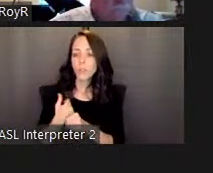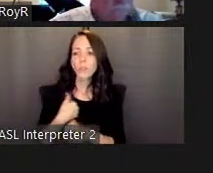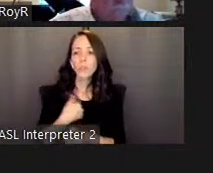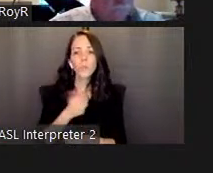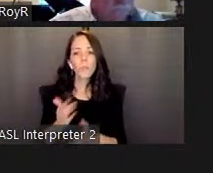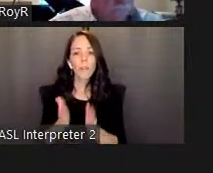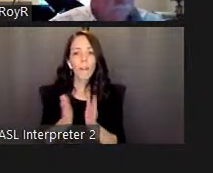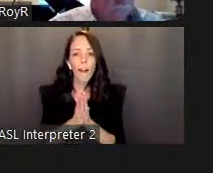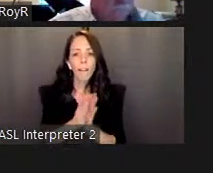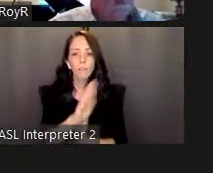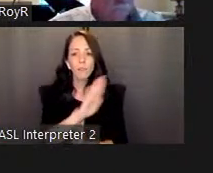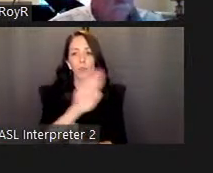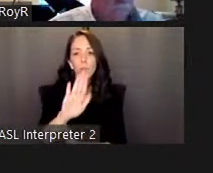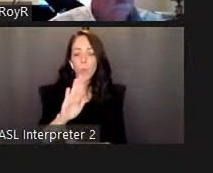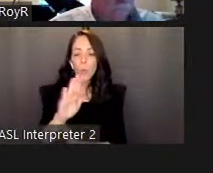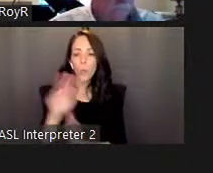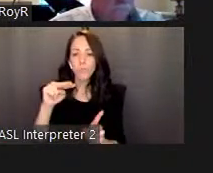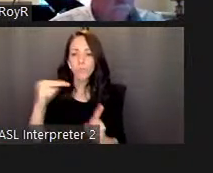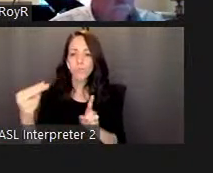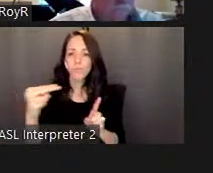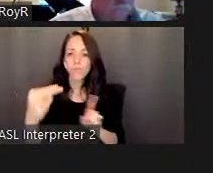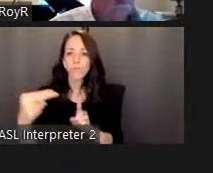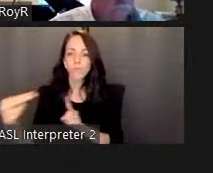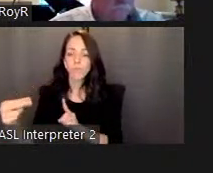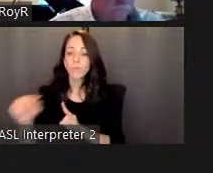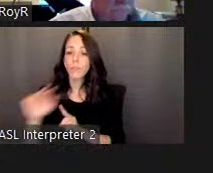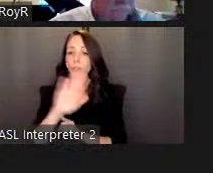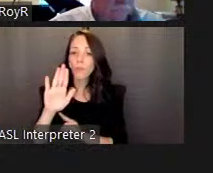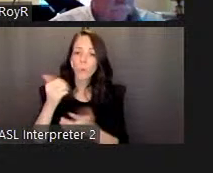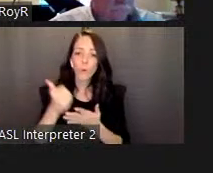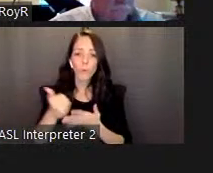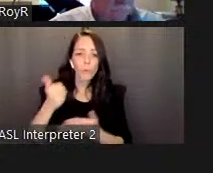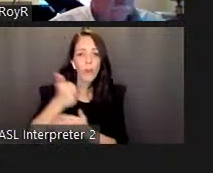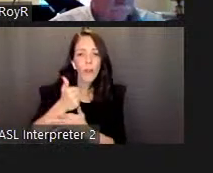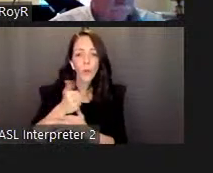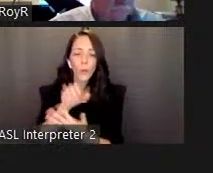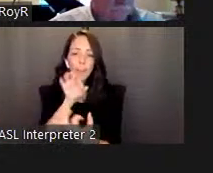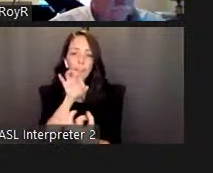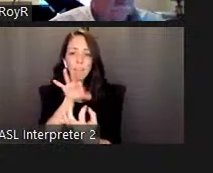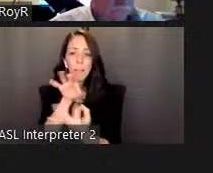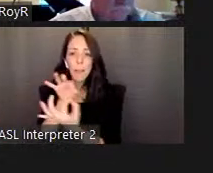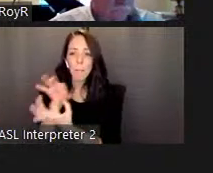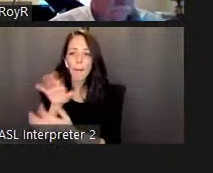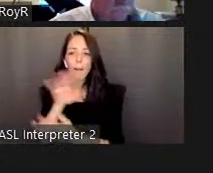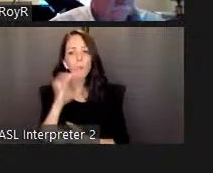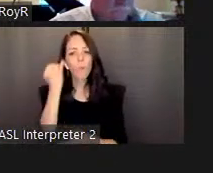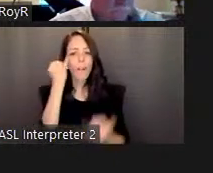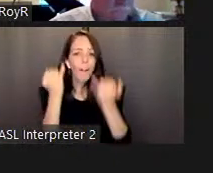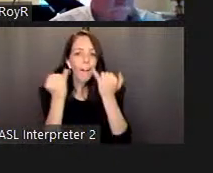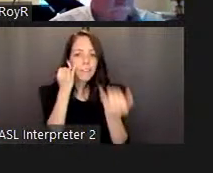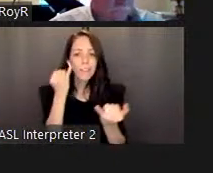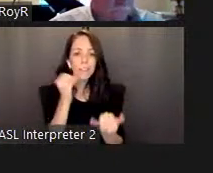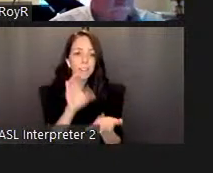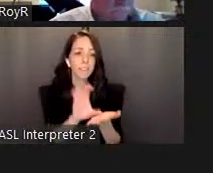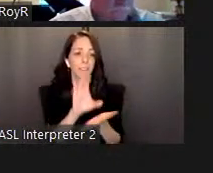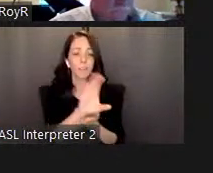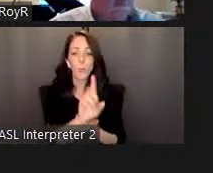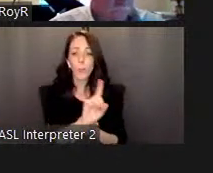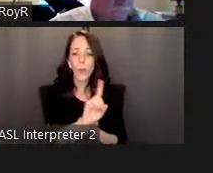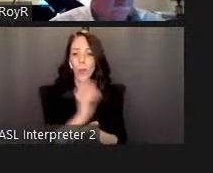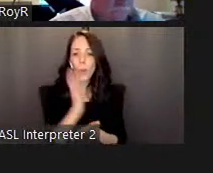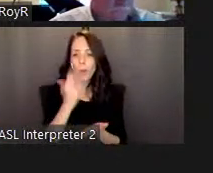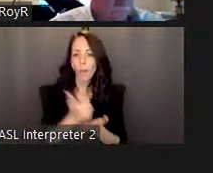your priorities and what investments you think will help us continue to recover in the long term. While these